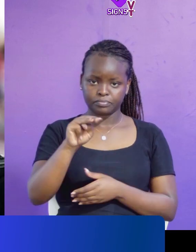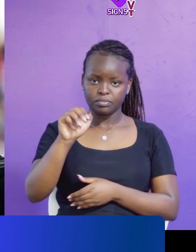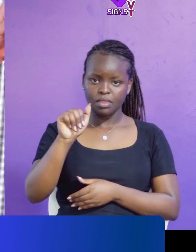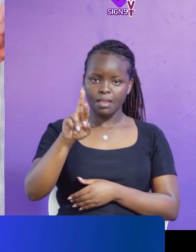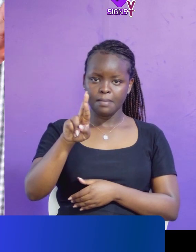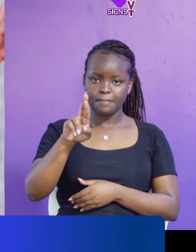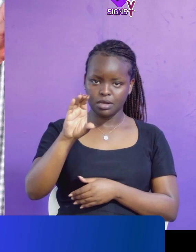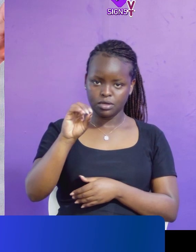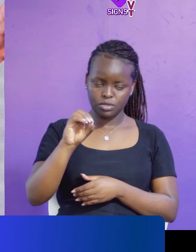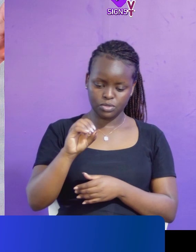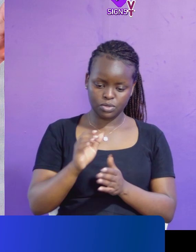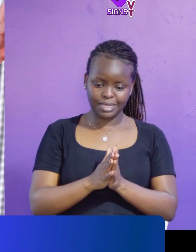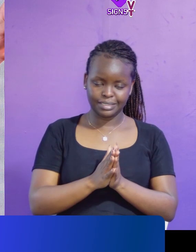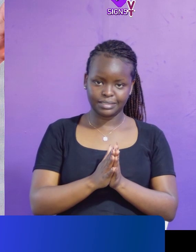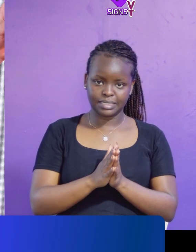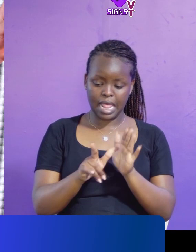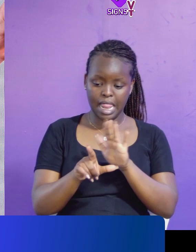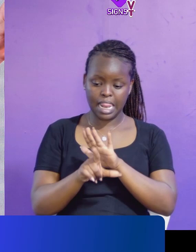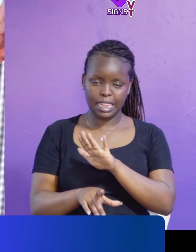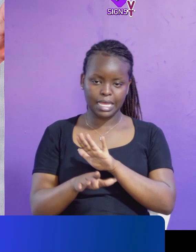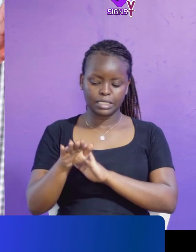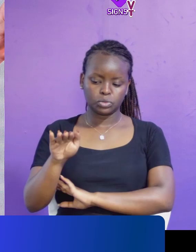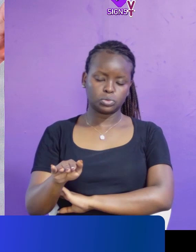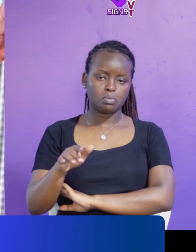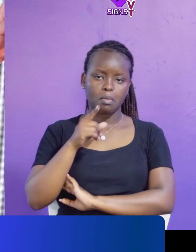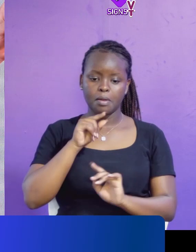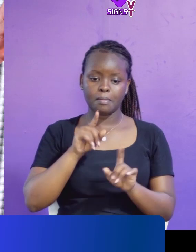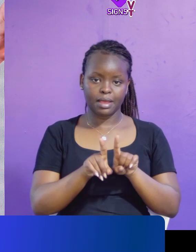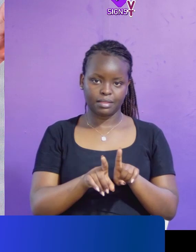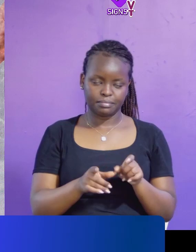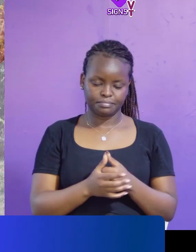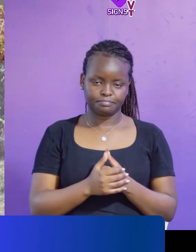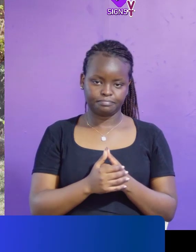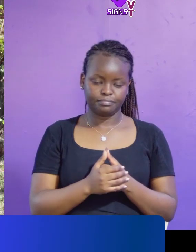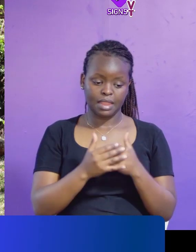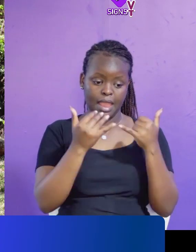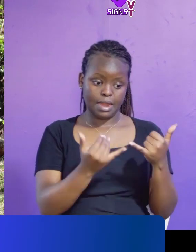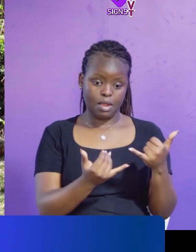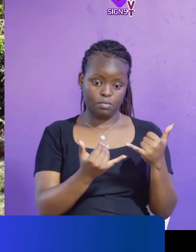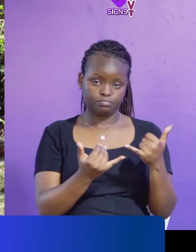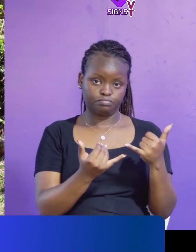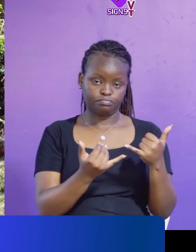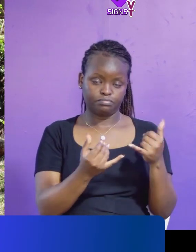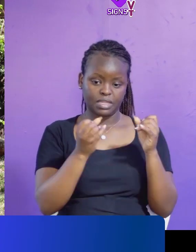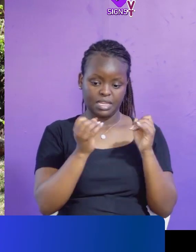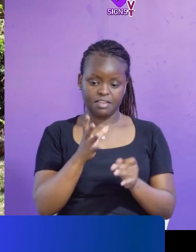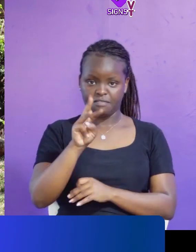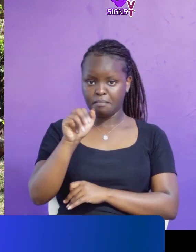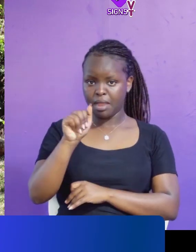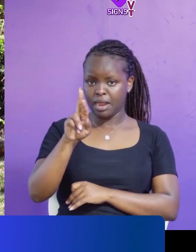his little brother Alex Marquez. Now, if Marc Marquez wins at